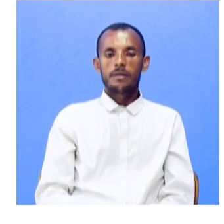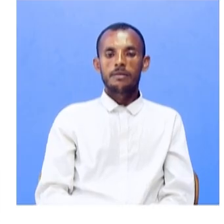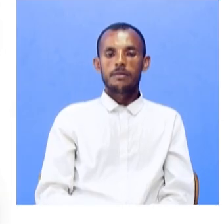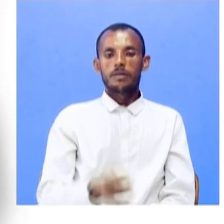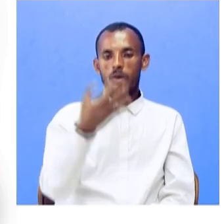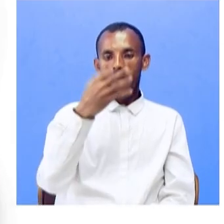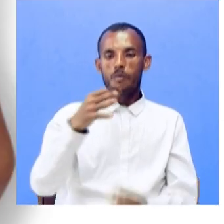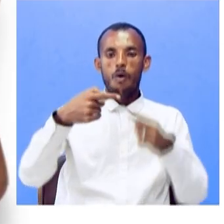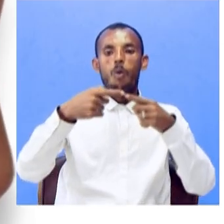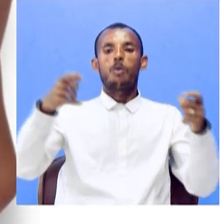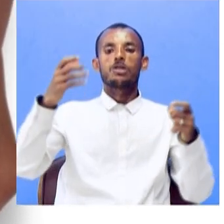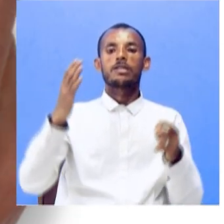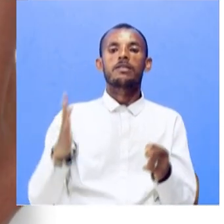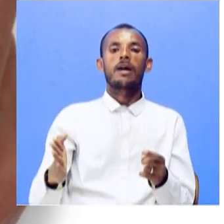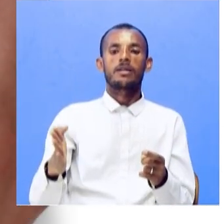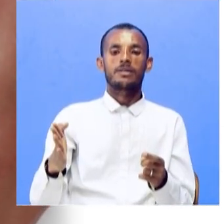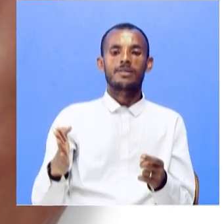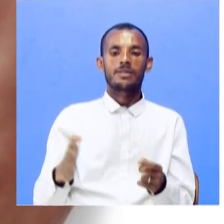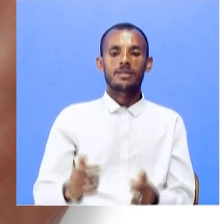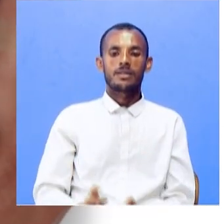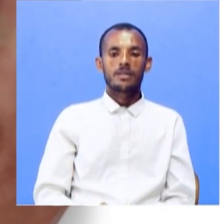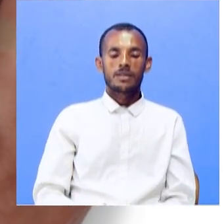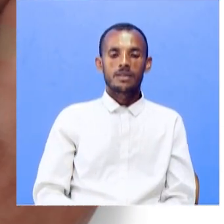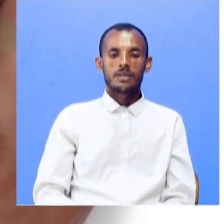of opposite sides